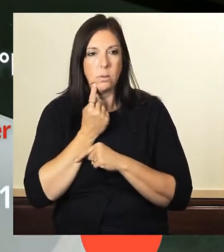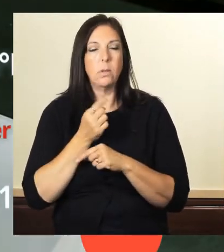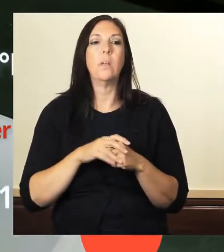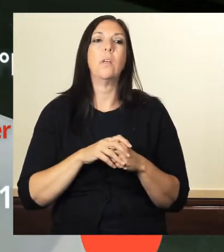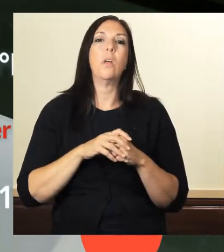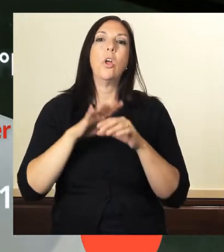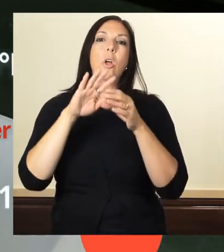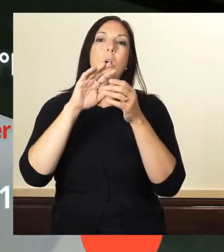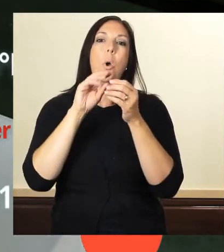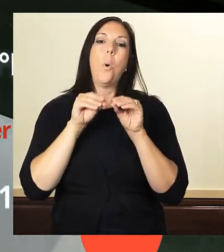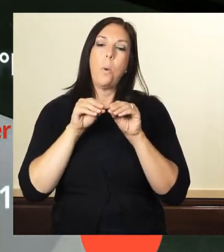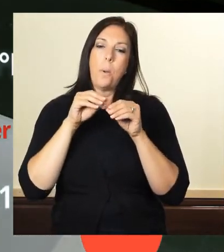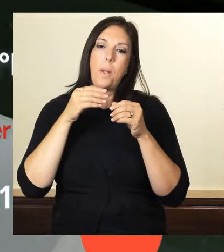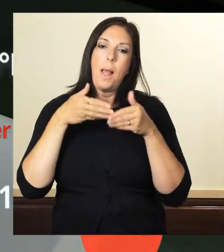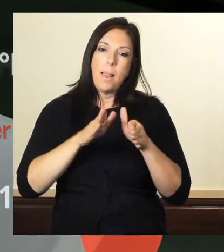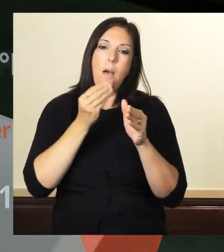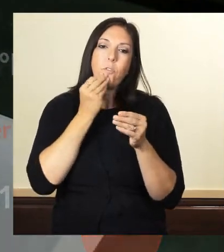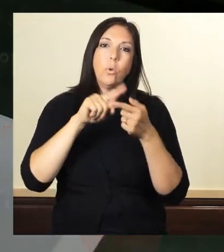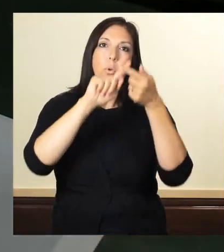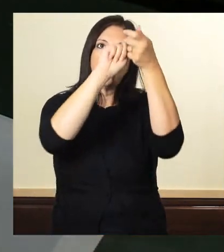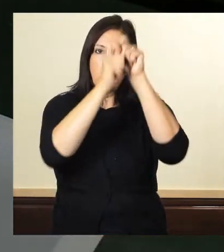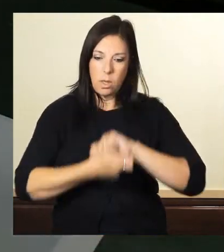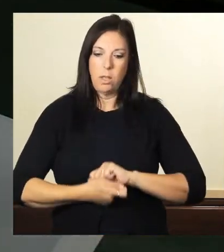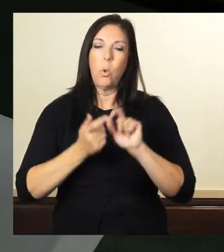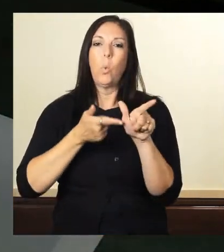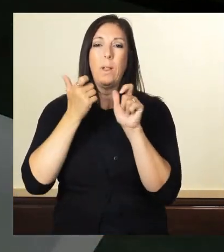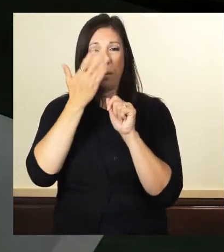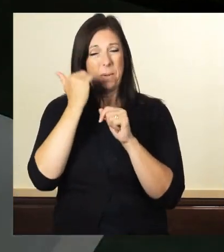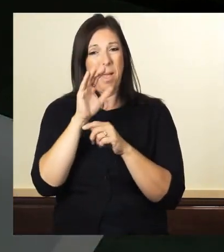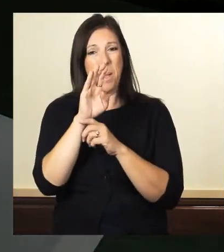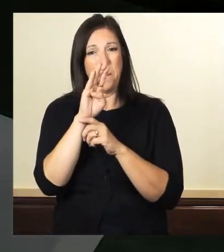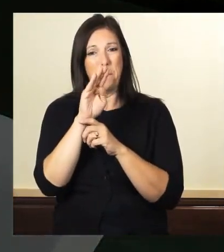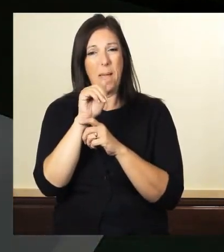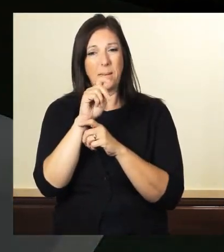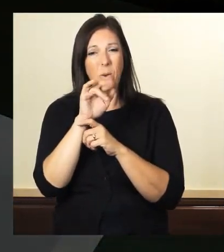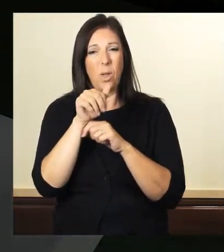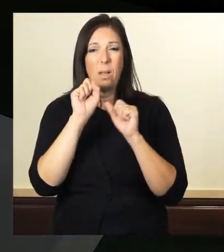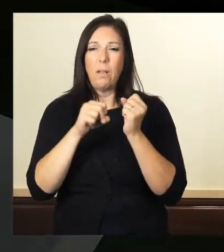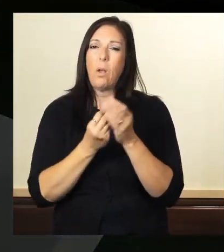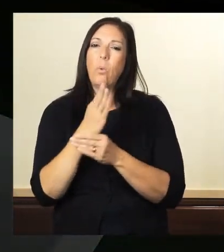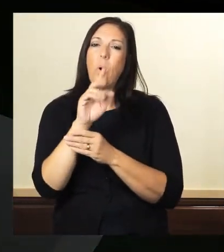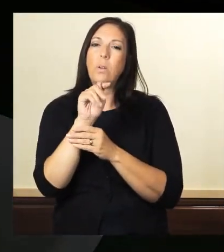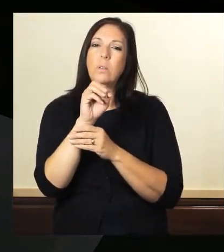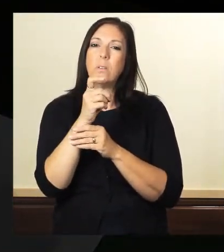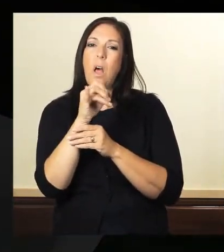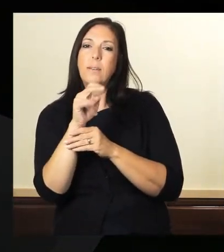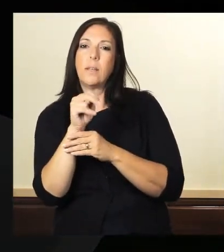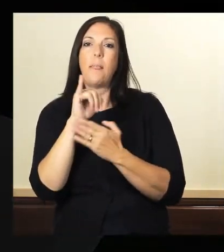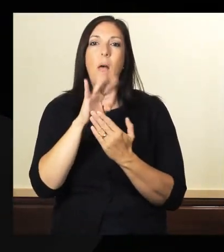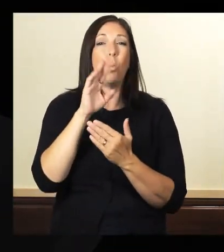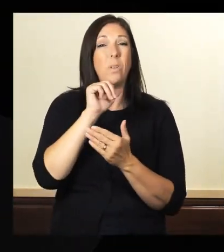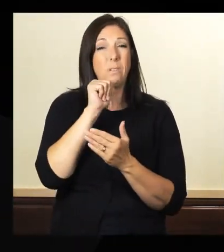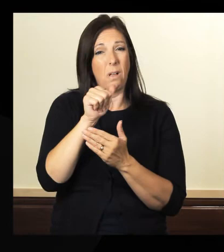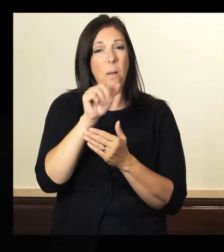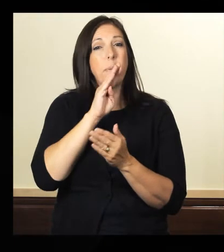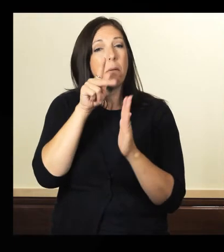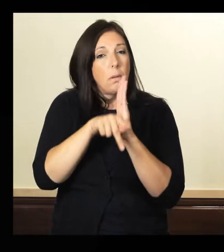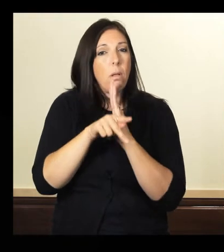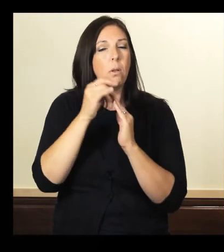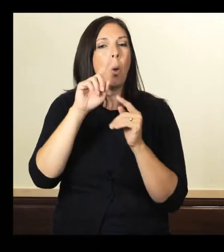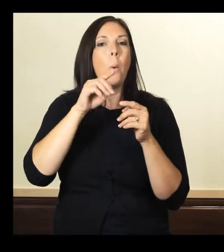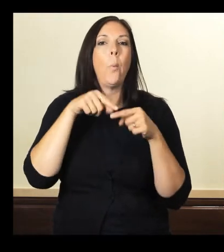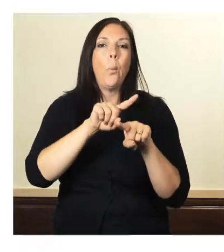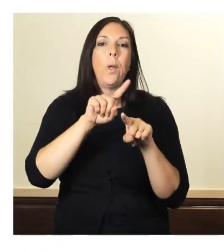bacteria can produce toxins that are not destroyed by reheating temperatures. Cooling food is often the riskiest step in